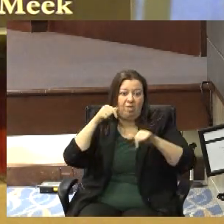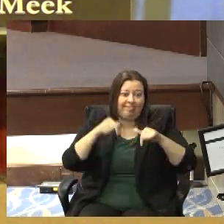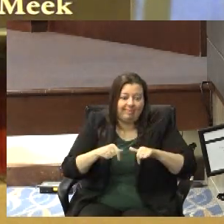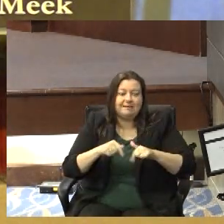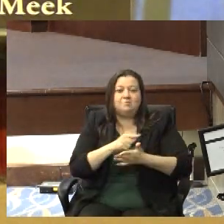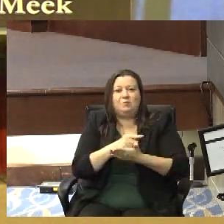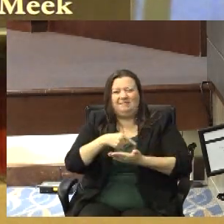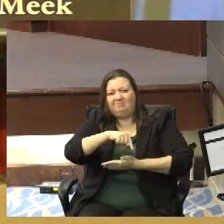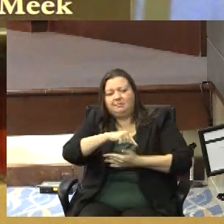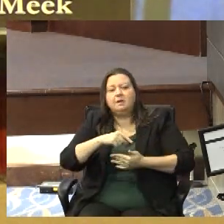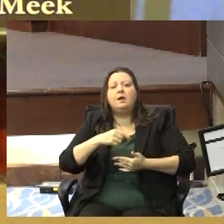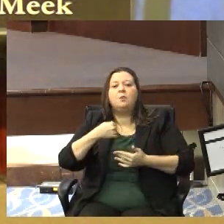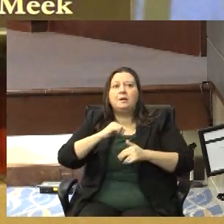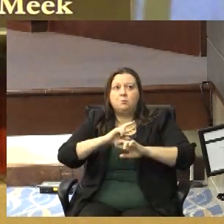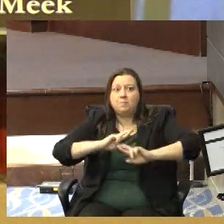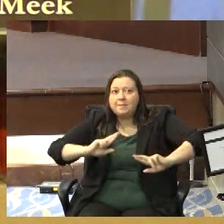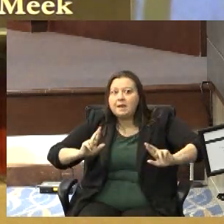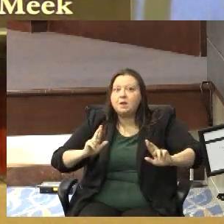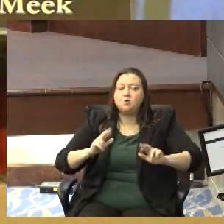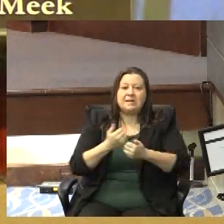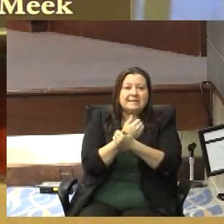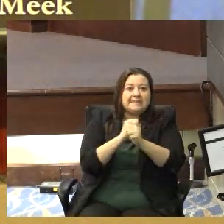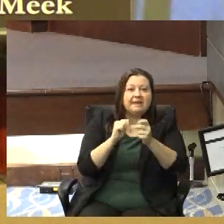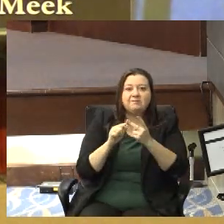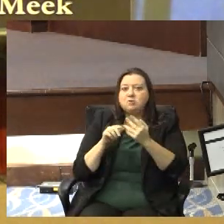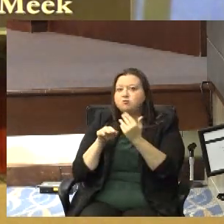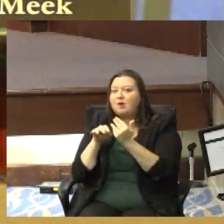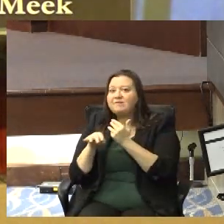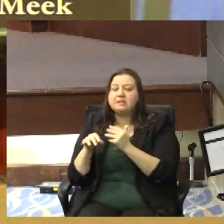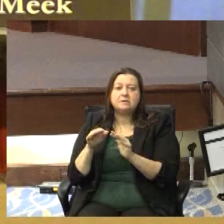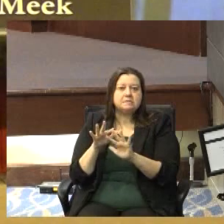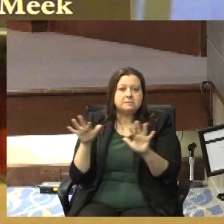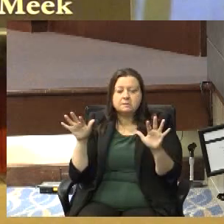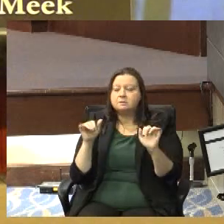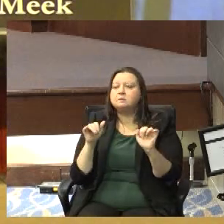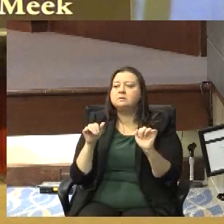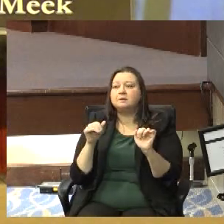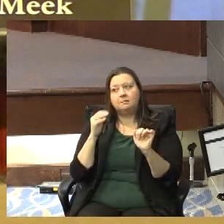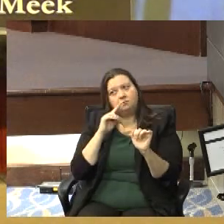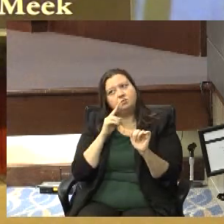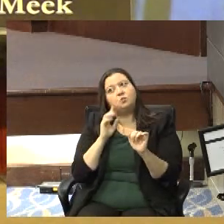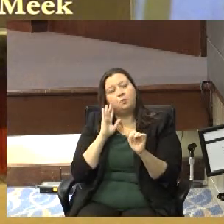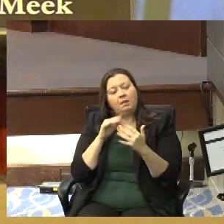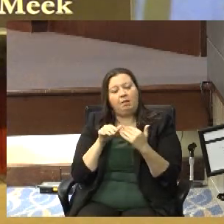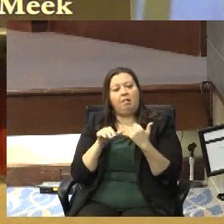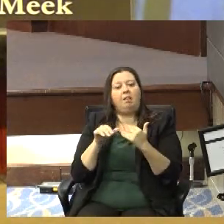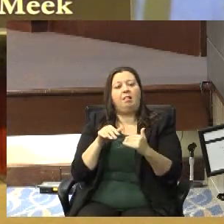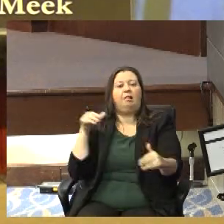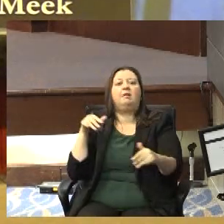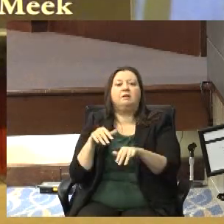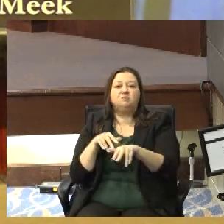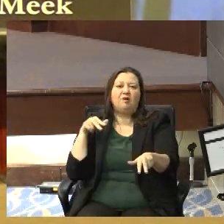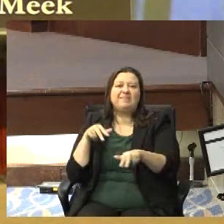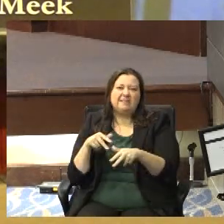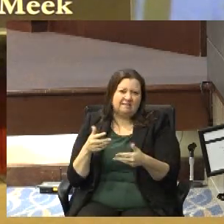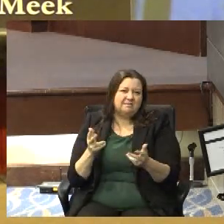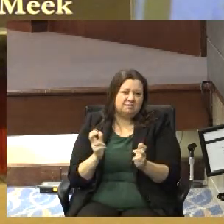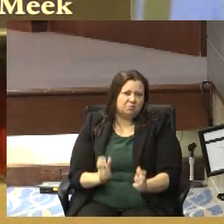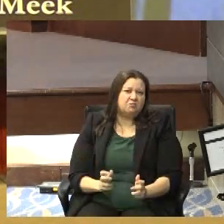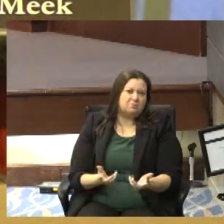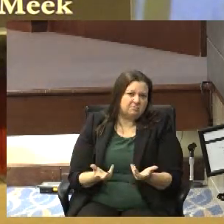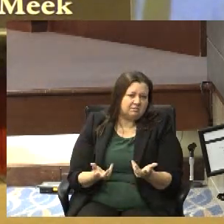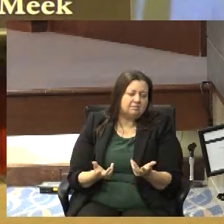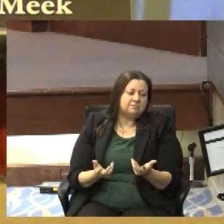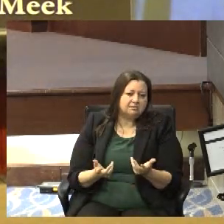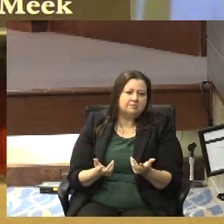we're prepared logistically and from a safety and traffic perspective. And I'm sure there'll be some, you know, congestion and traffic issues that might come to